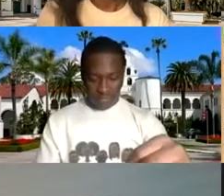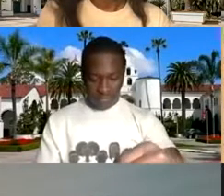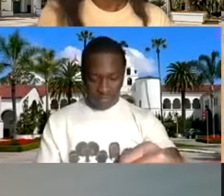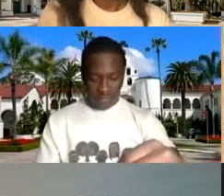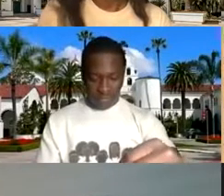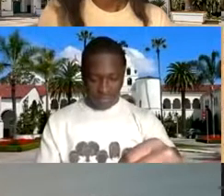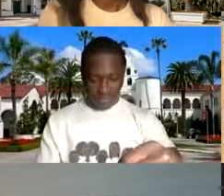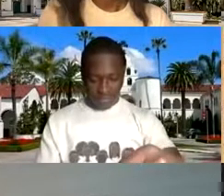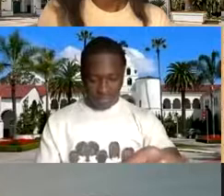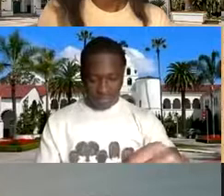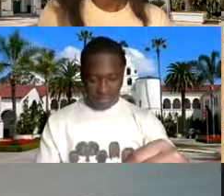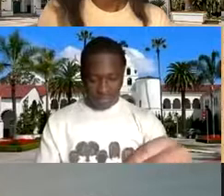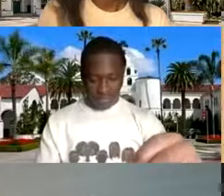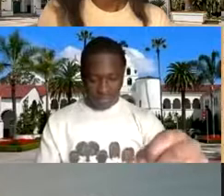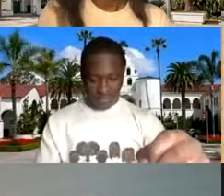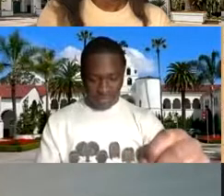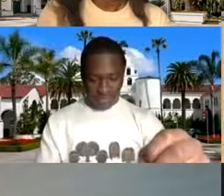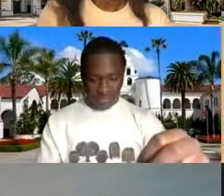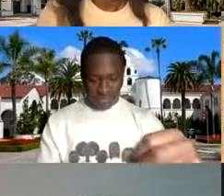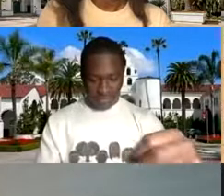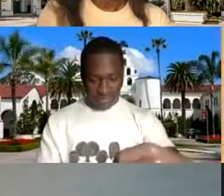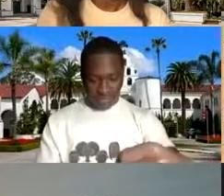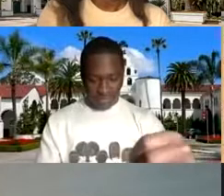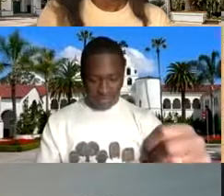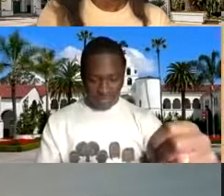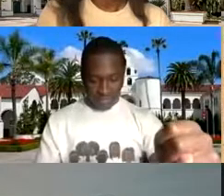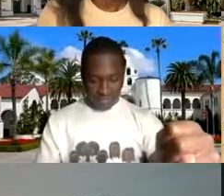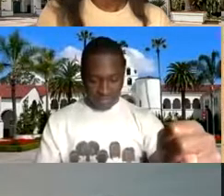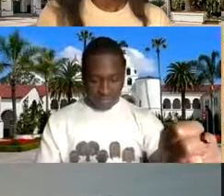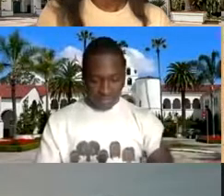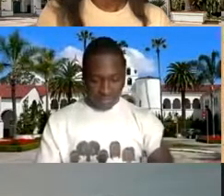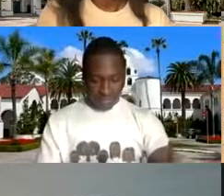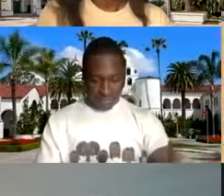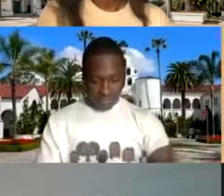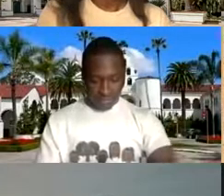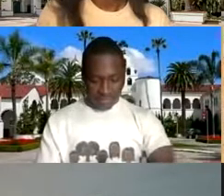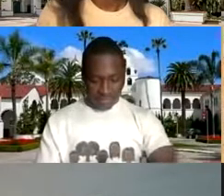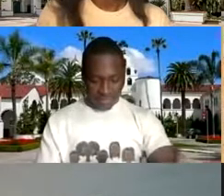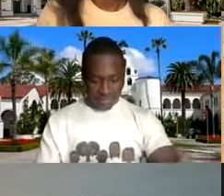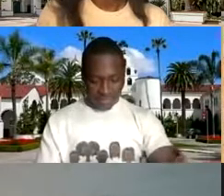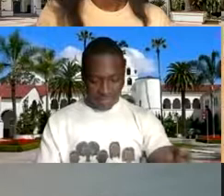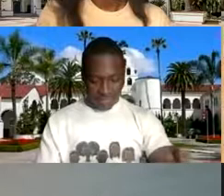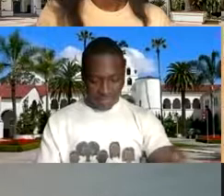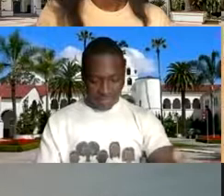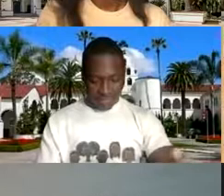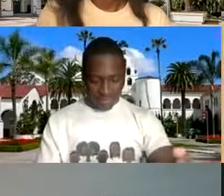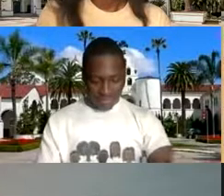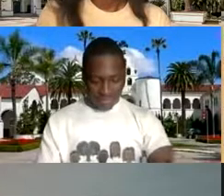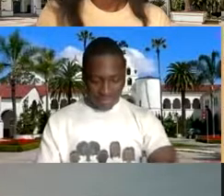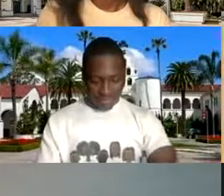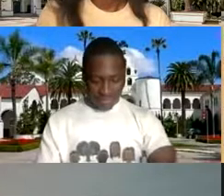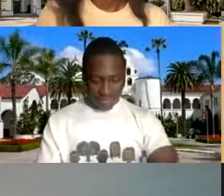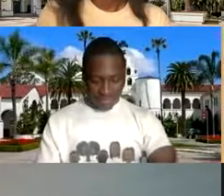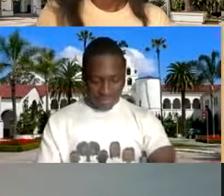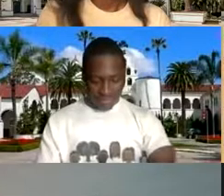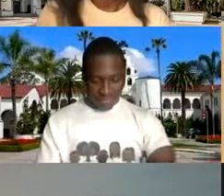interacting in a sometimes a lecture setting or getting to know your professors and just knowing like the different important aspects of